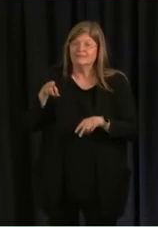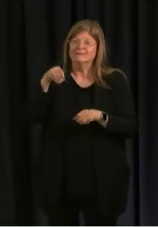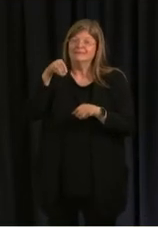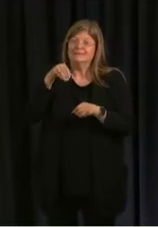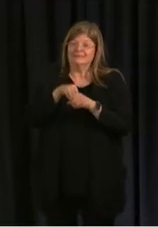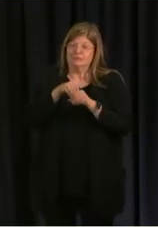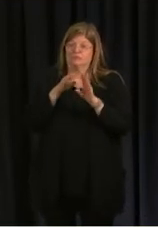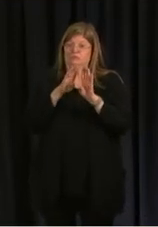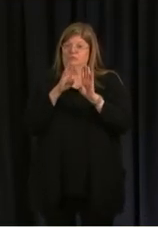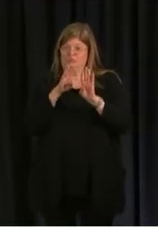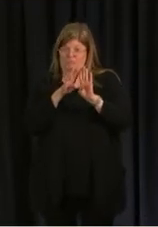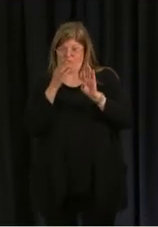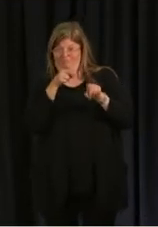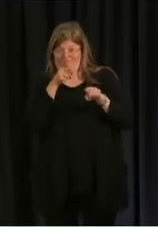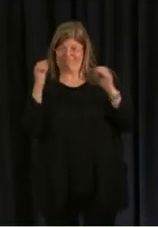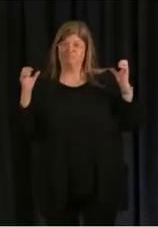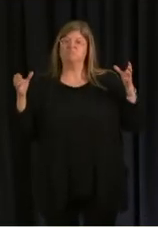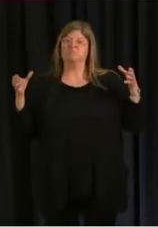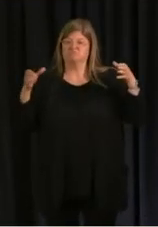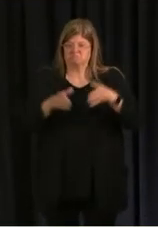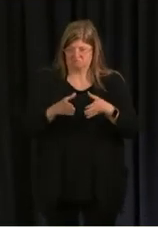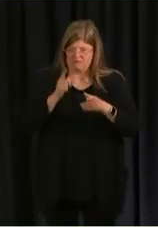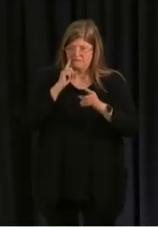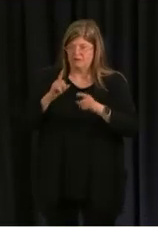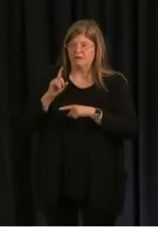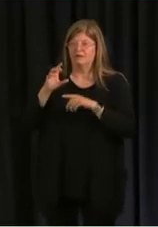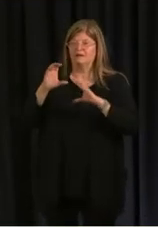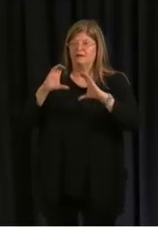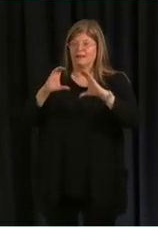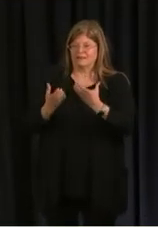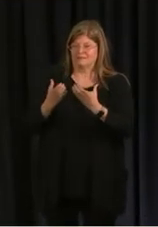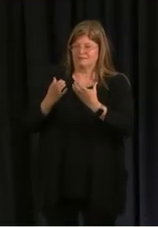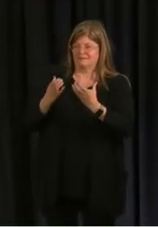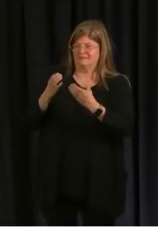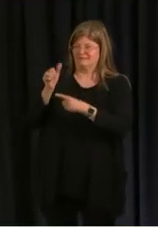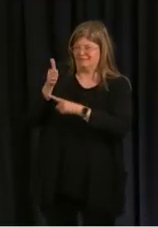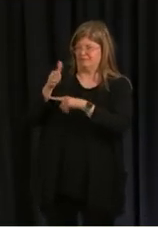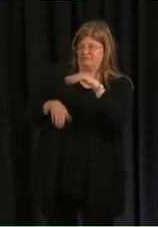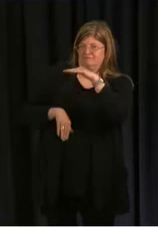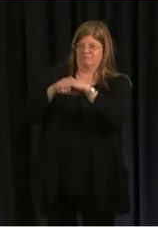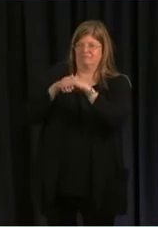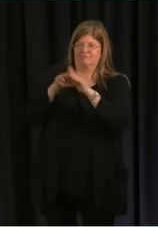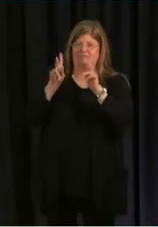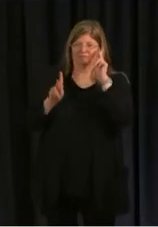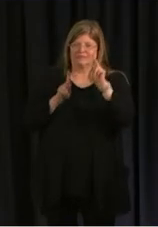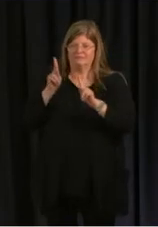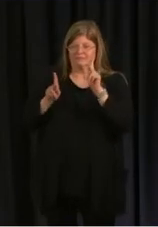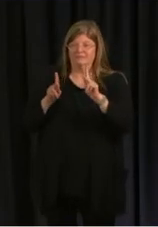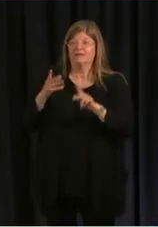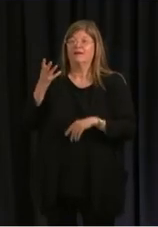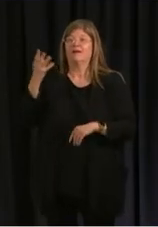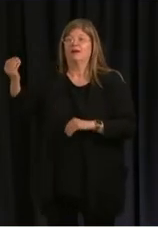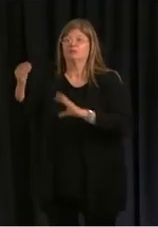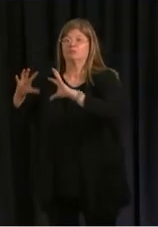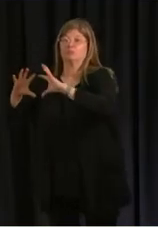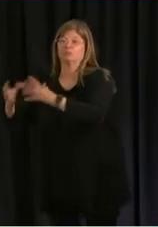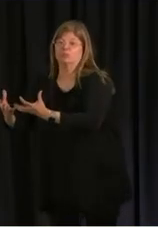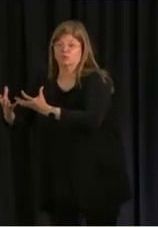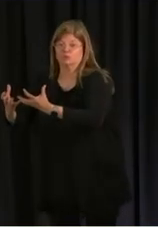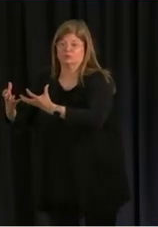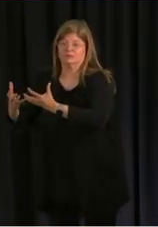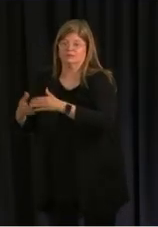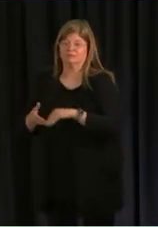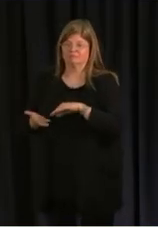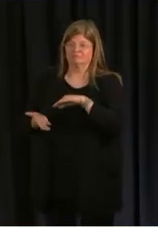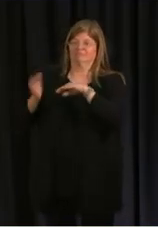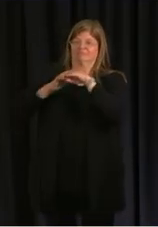for classes of up to 10 people, and also outdoor group fitness will now increase to up to 50 people per